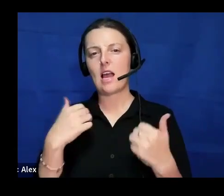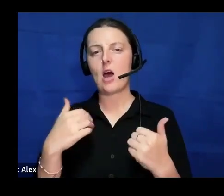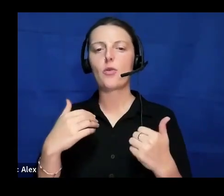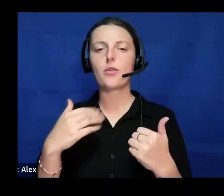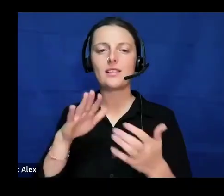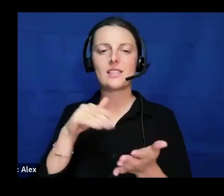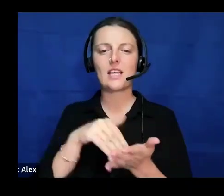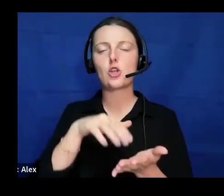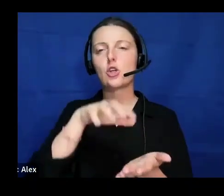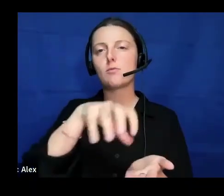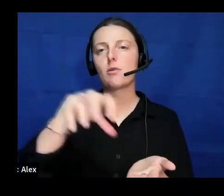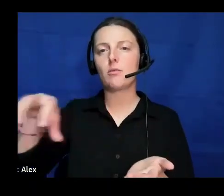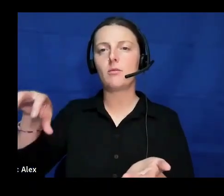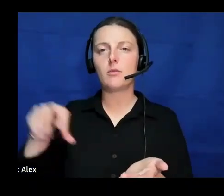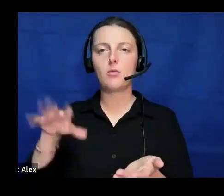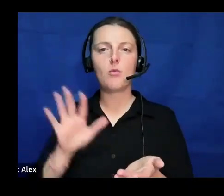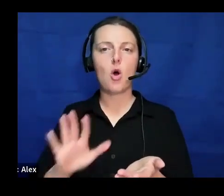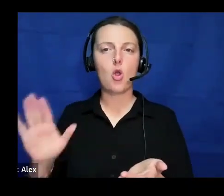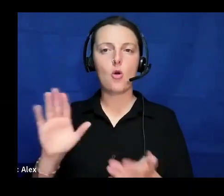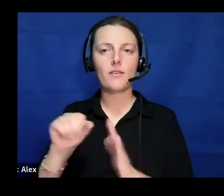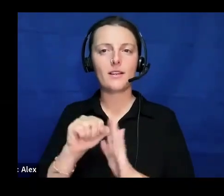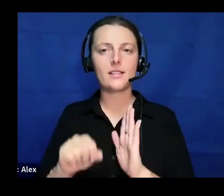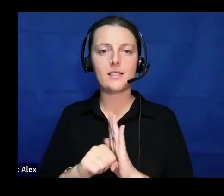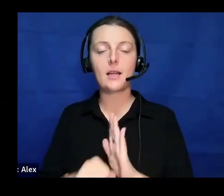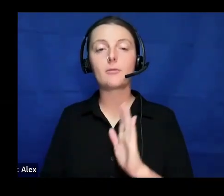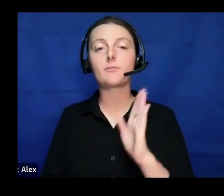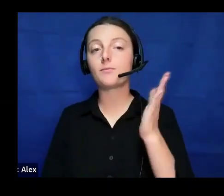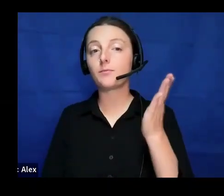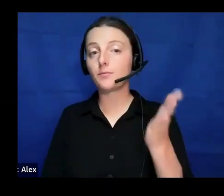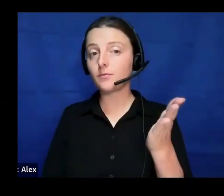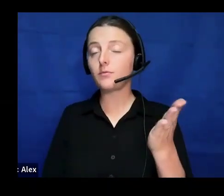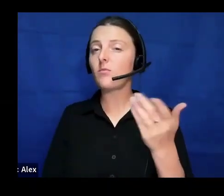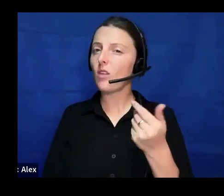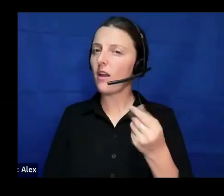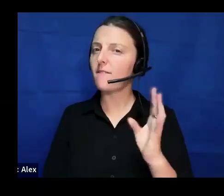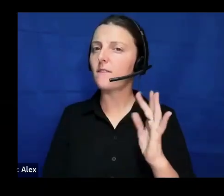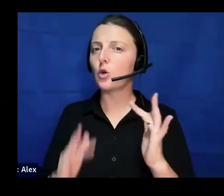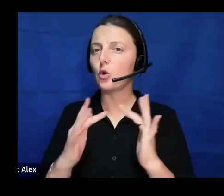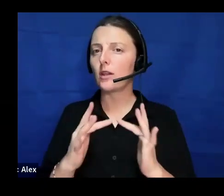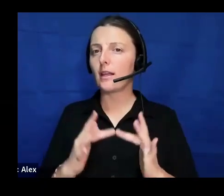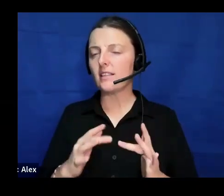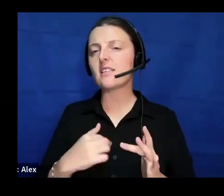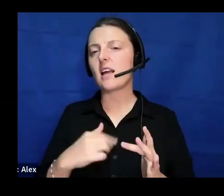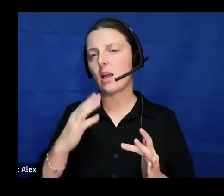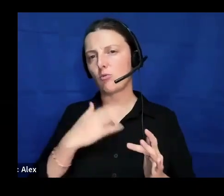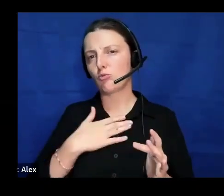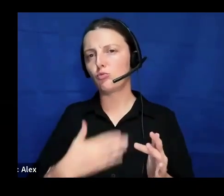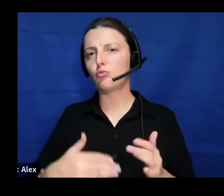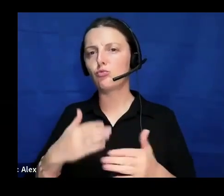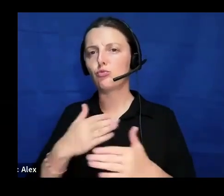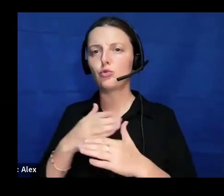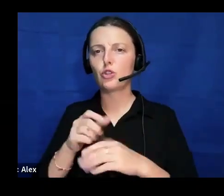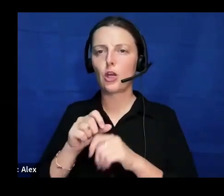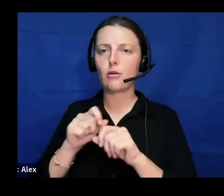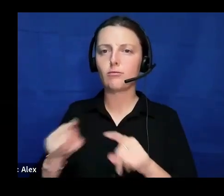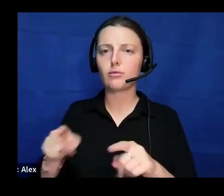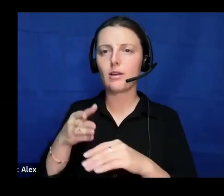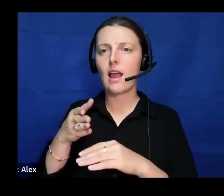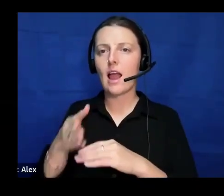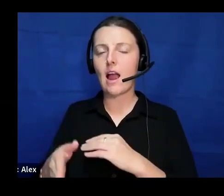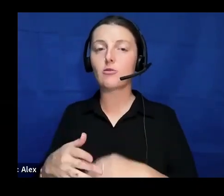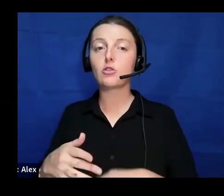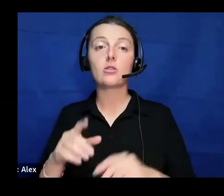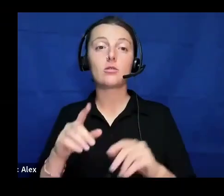A lot of links here. Again, I'm happy to share these out after the fact so people can access them. Feel free to take a screenshot as